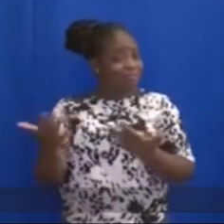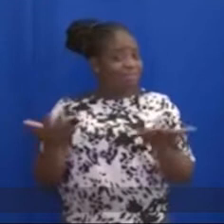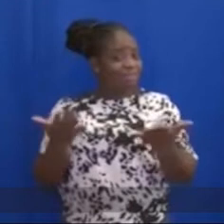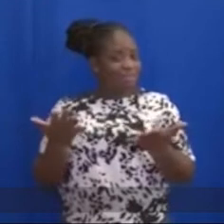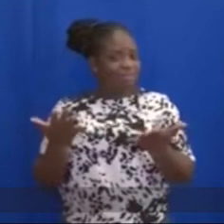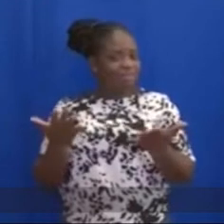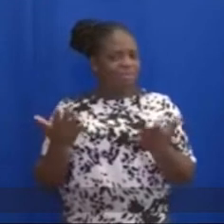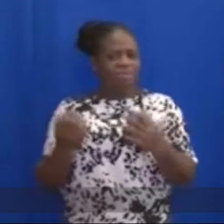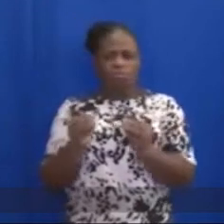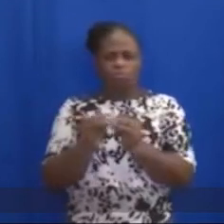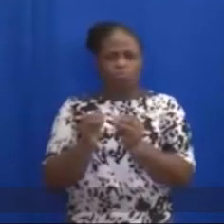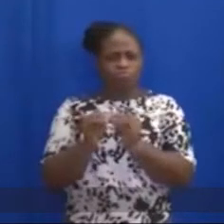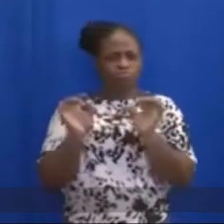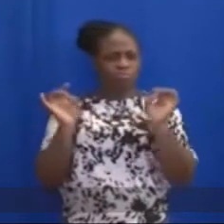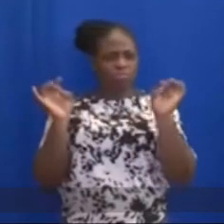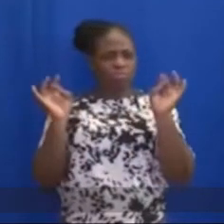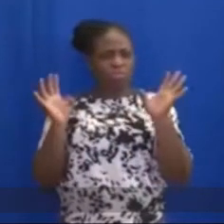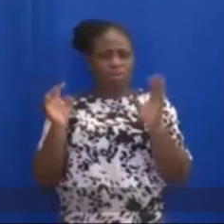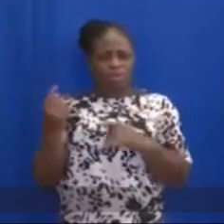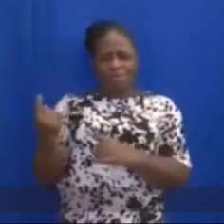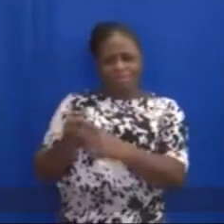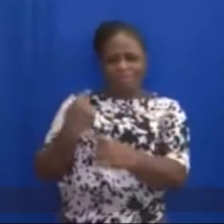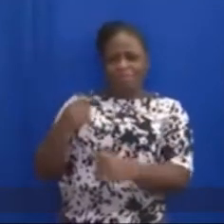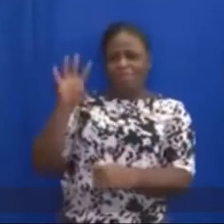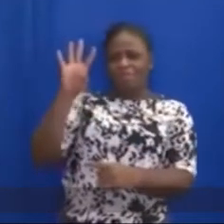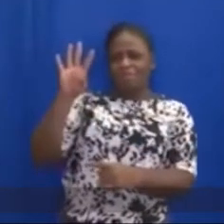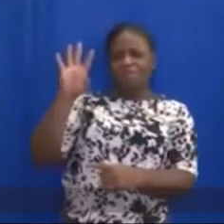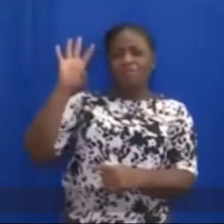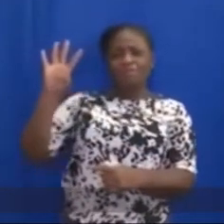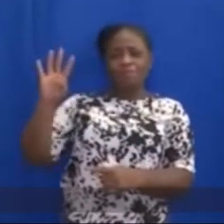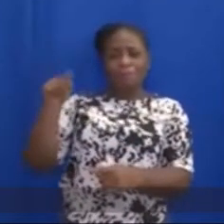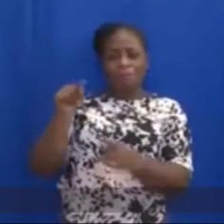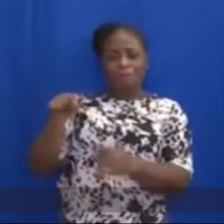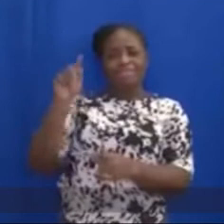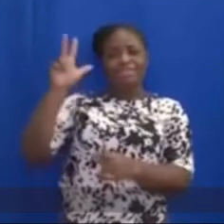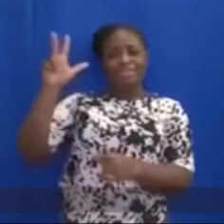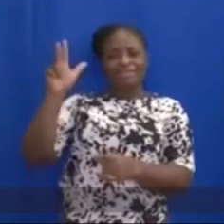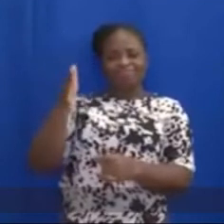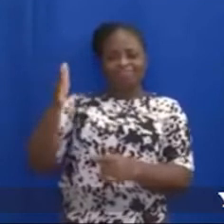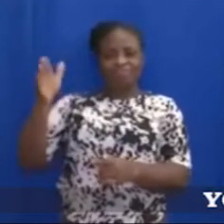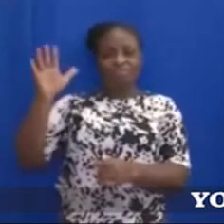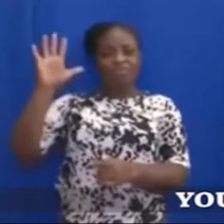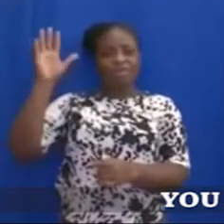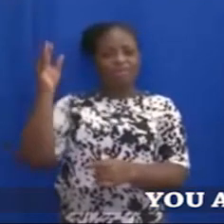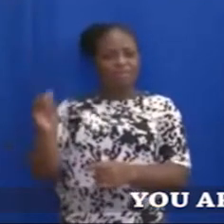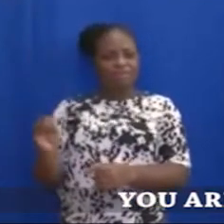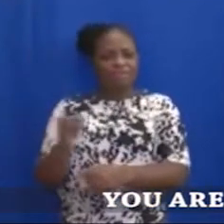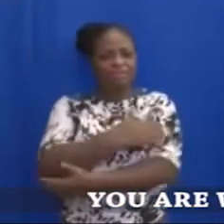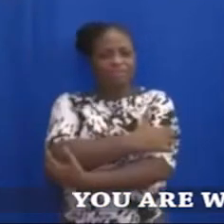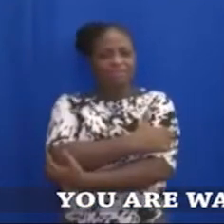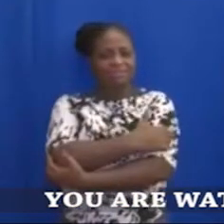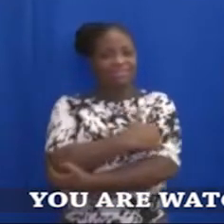from 44.3% to 5%. This is not